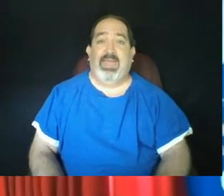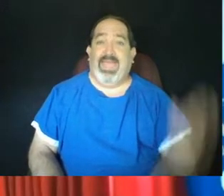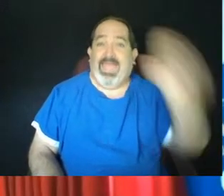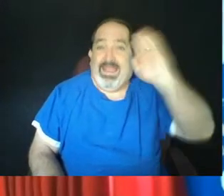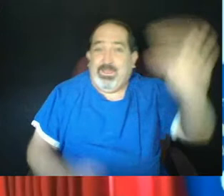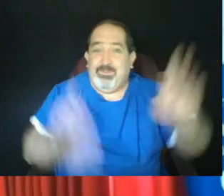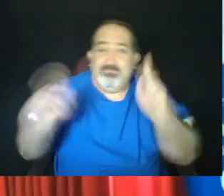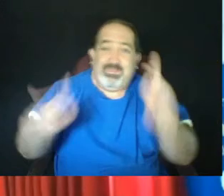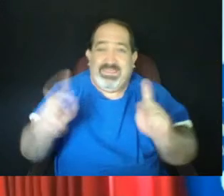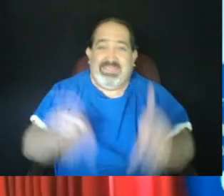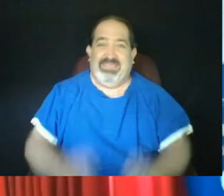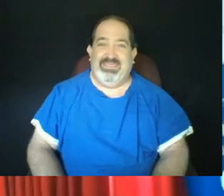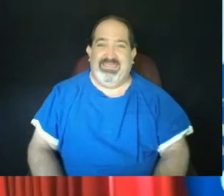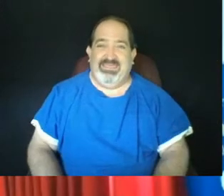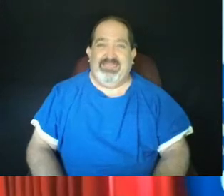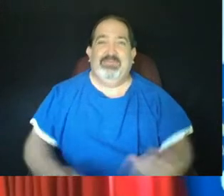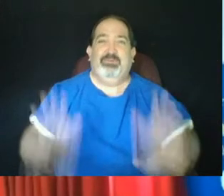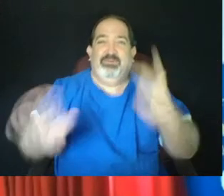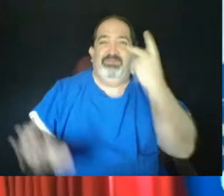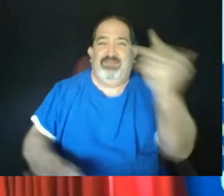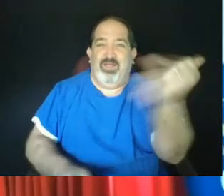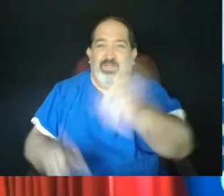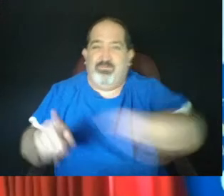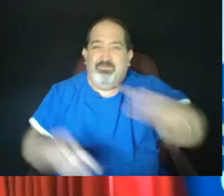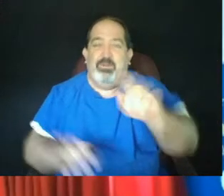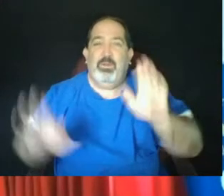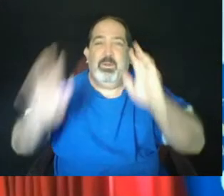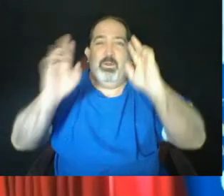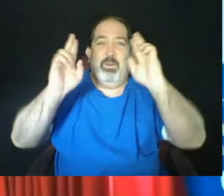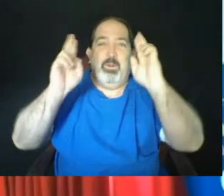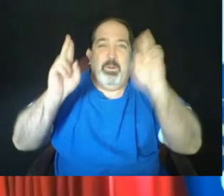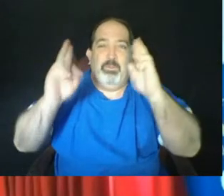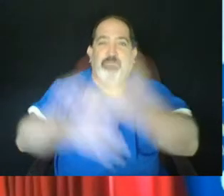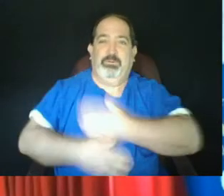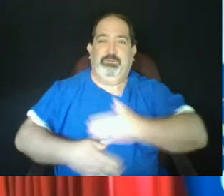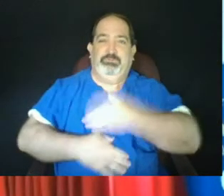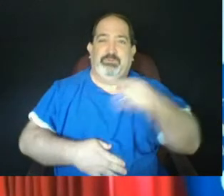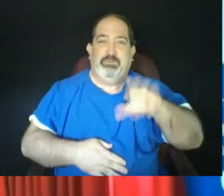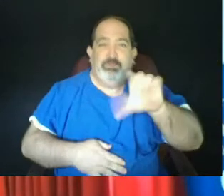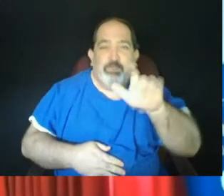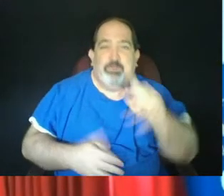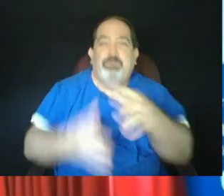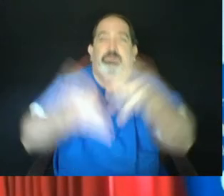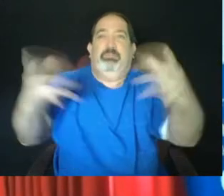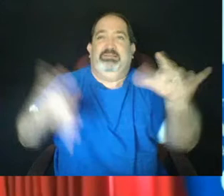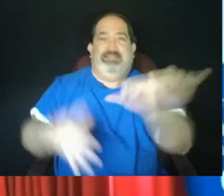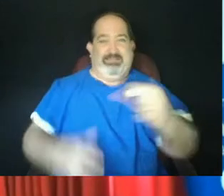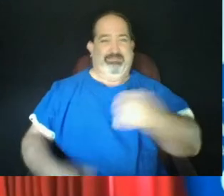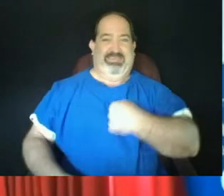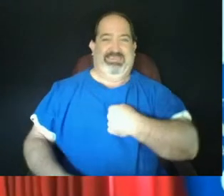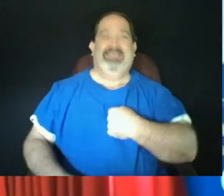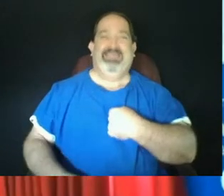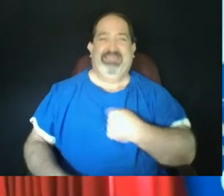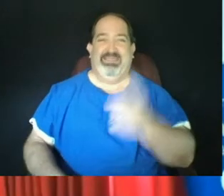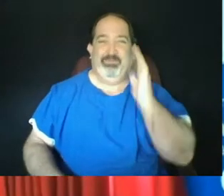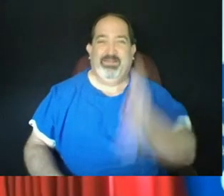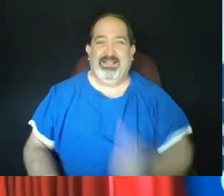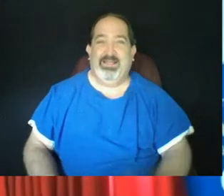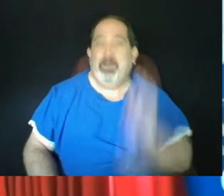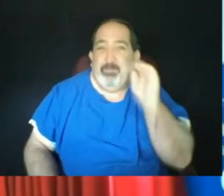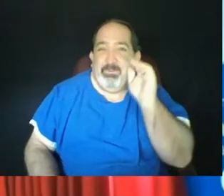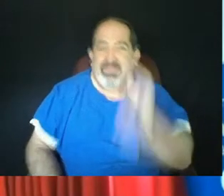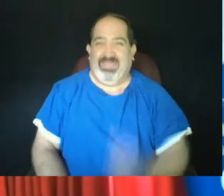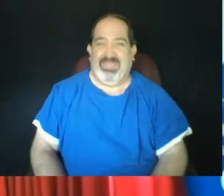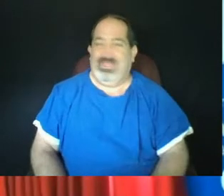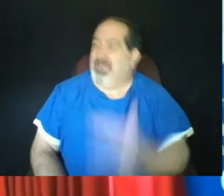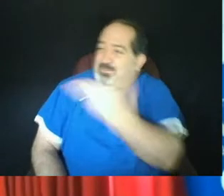Hello, everybody. It's wonderful to see you all, and I hope you're going to enjoy this court as much as I will. Bye to